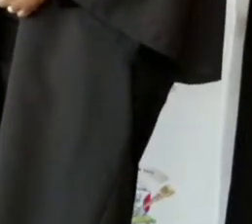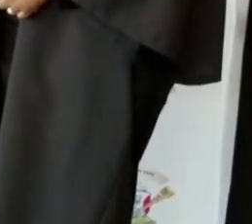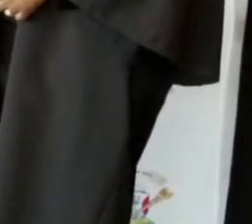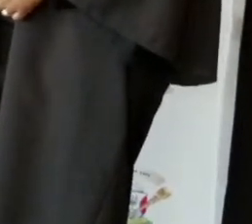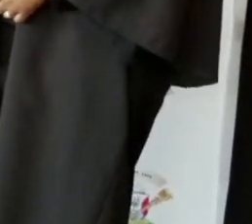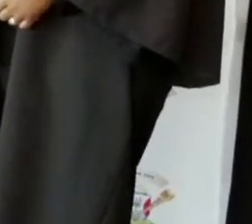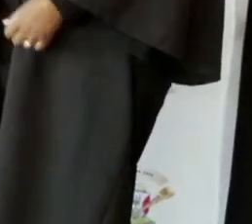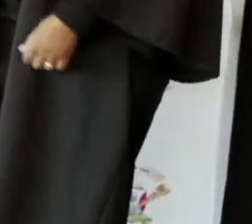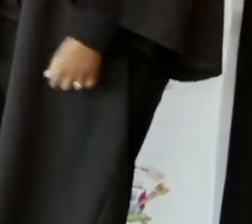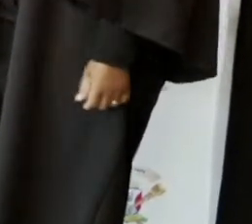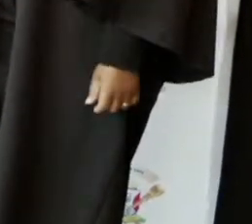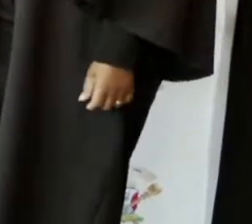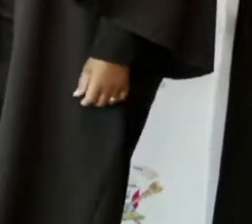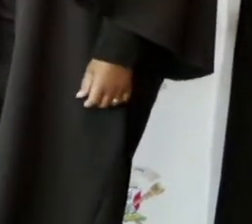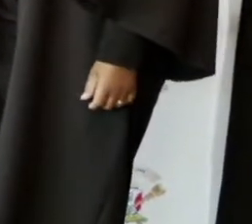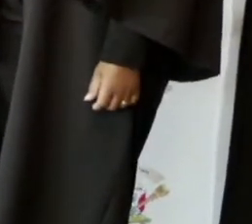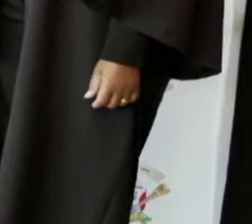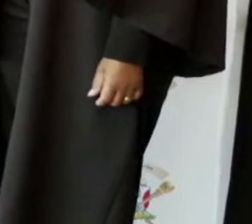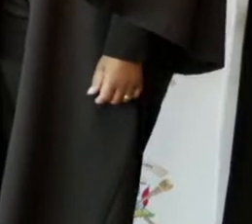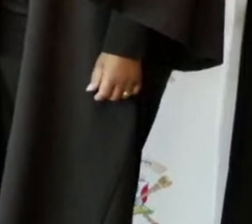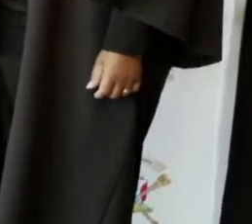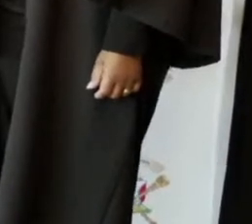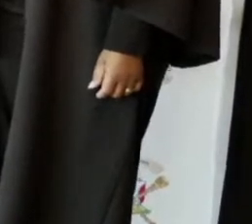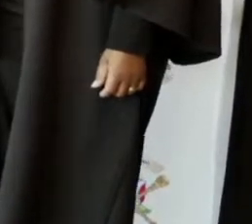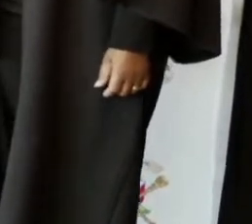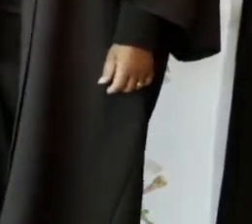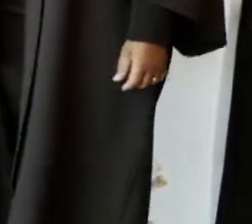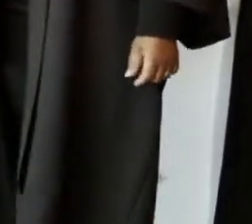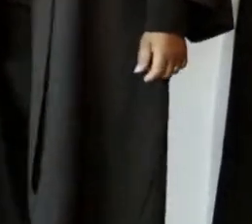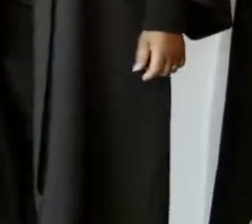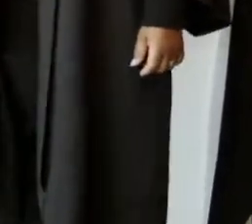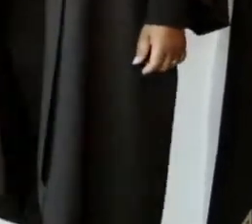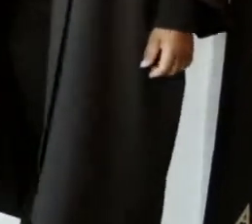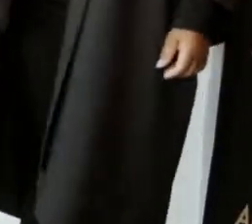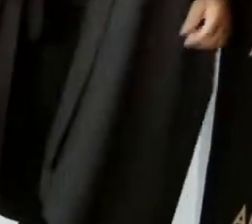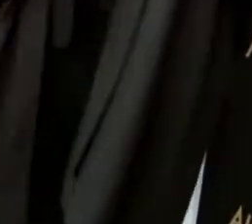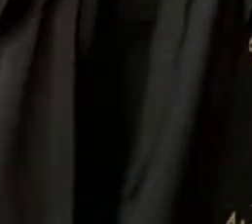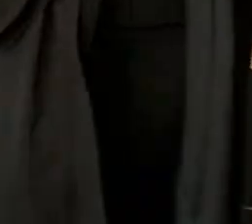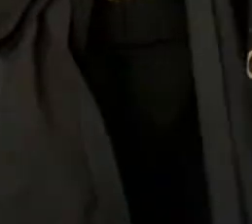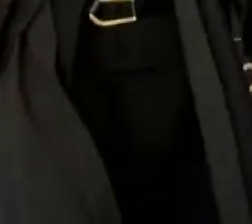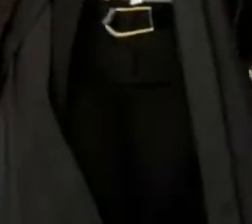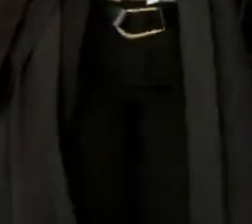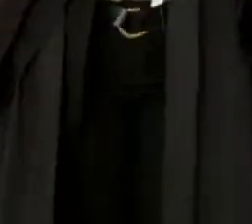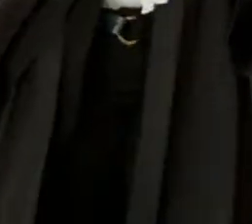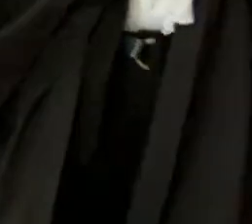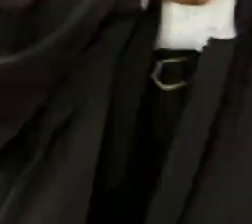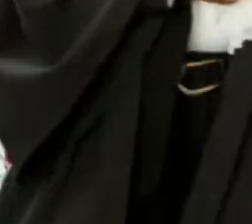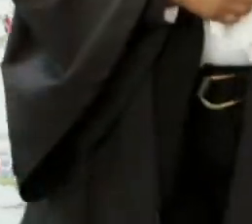together with the Unobala, Namawetu Ngakani.